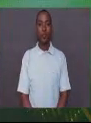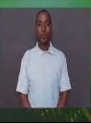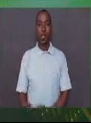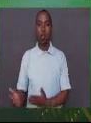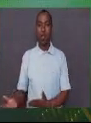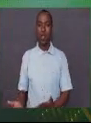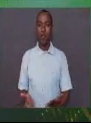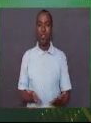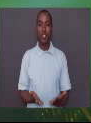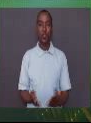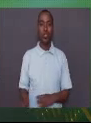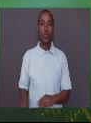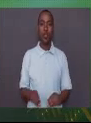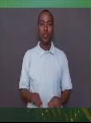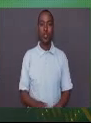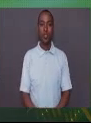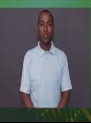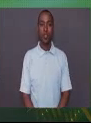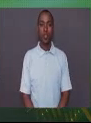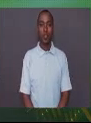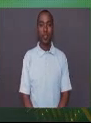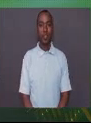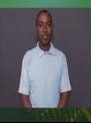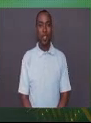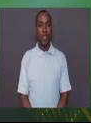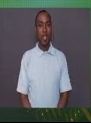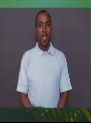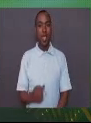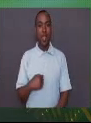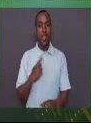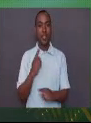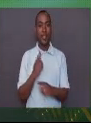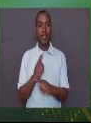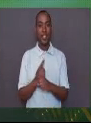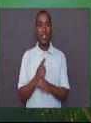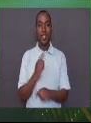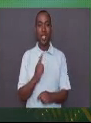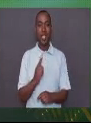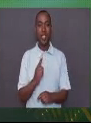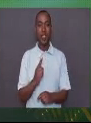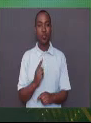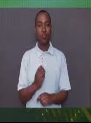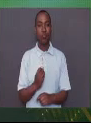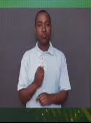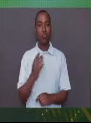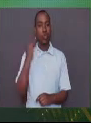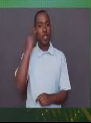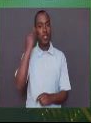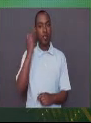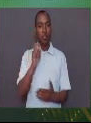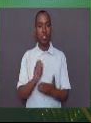Welcome back, students. I am sure you had a lot of great